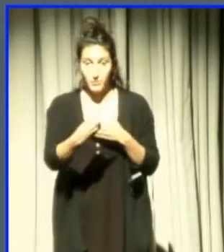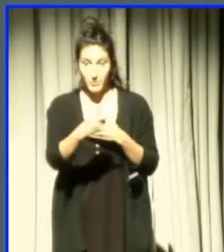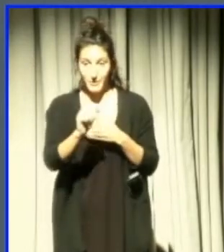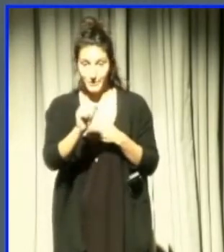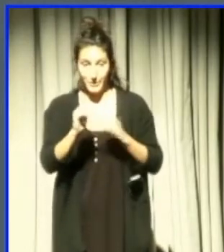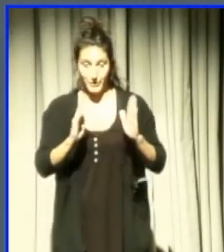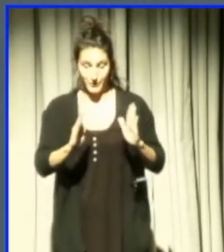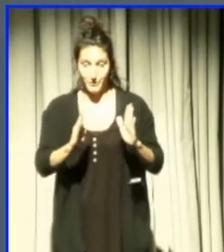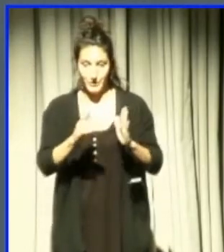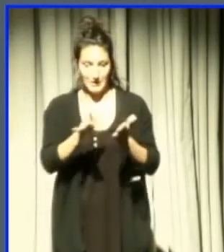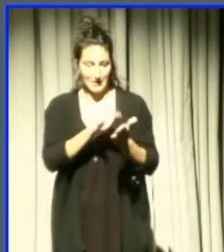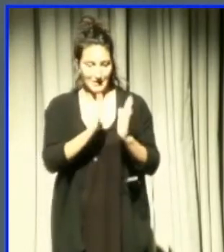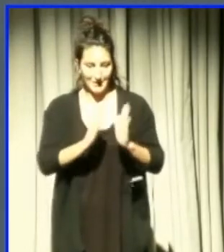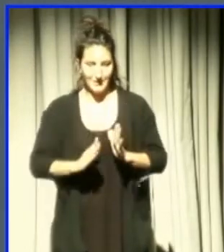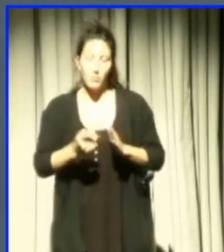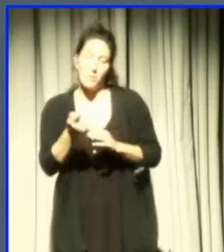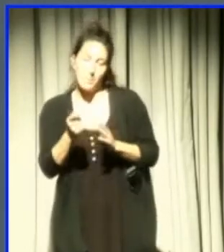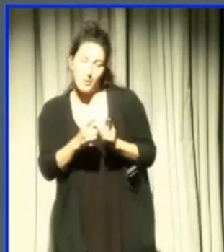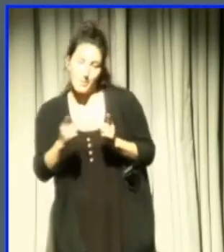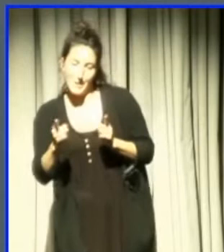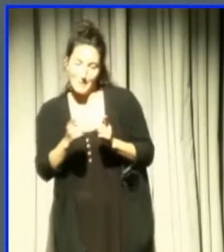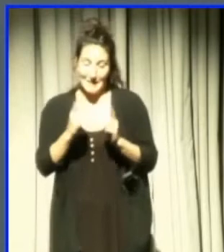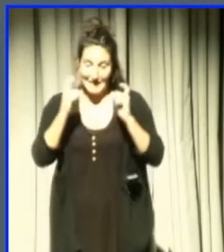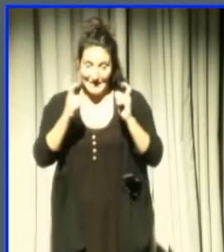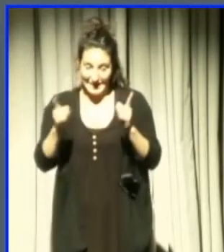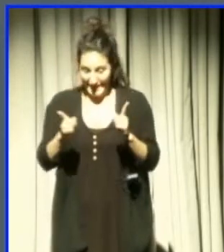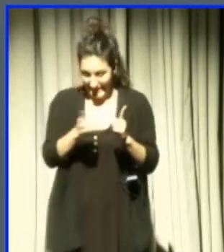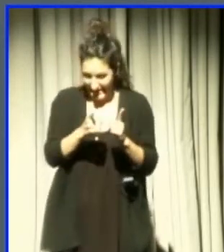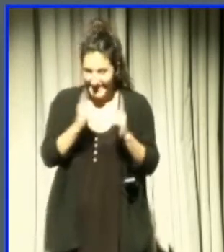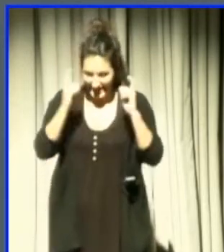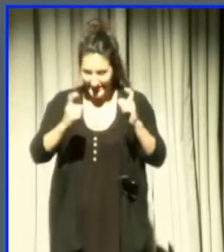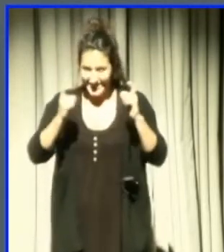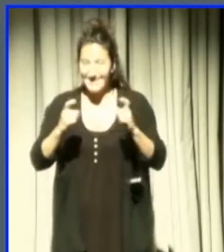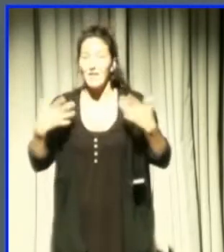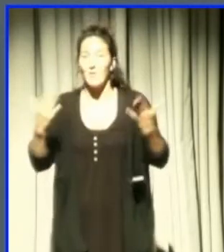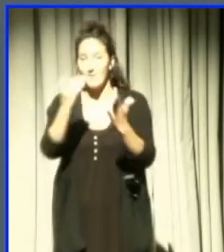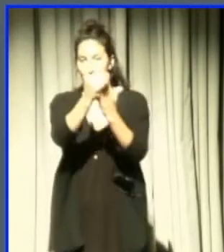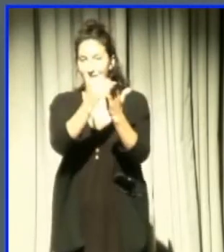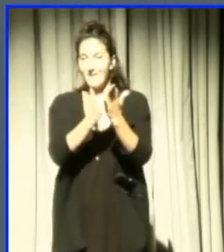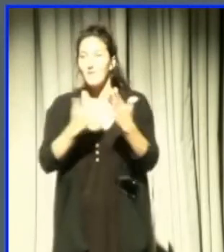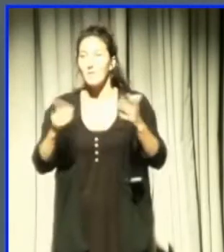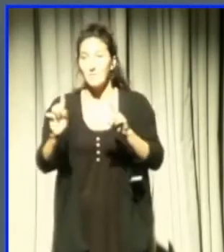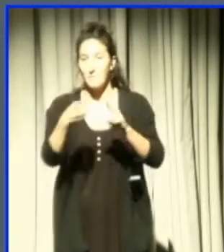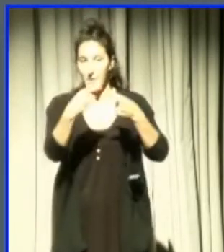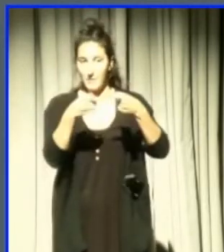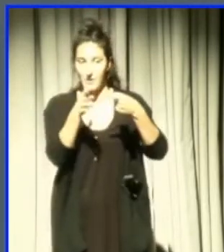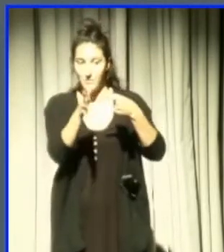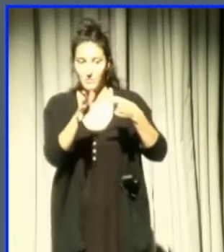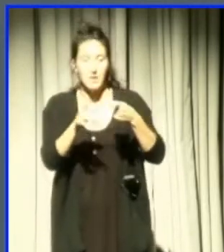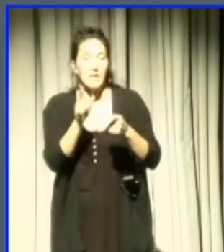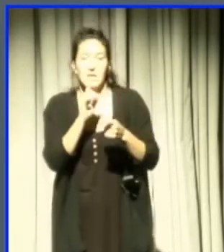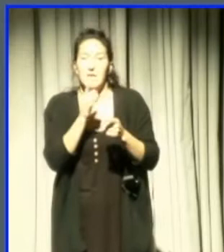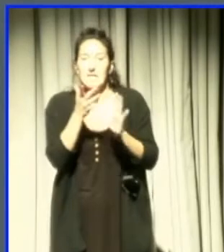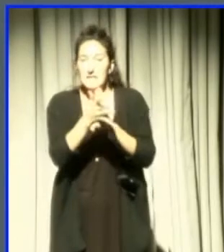more, hopefully less. And it's as follows. First of all, I will say really few words about me and about the